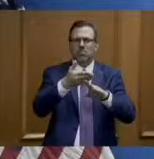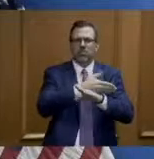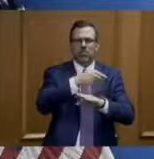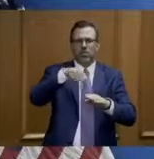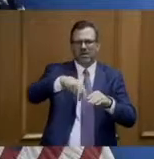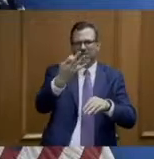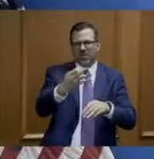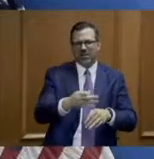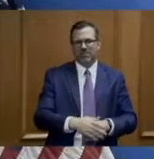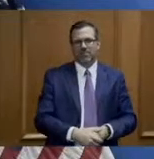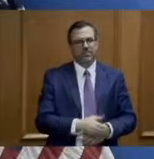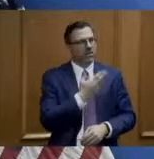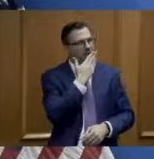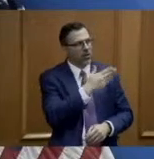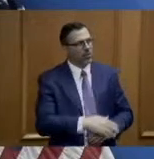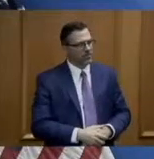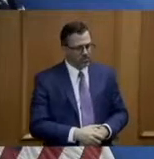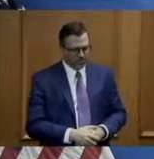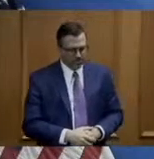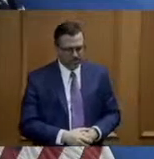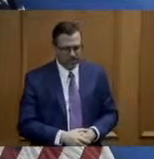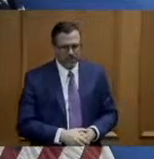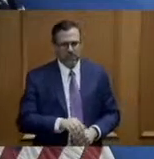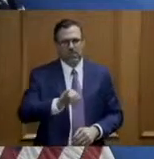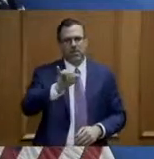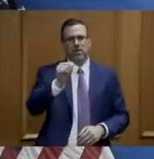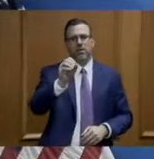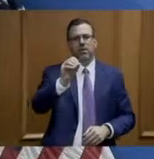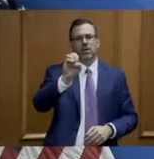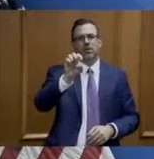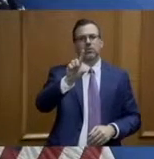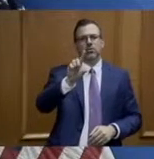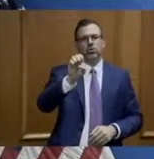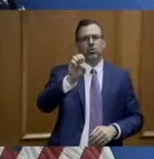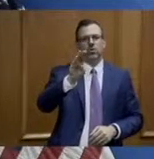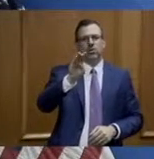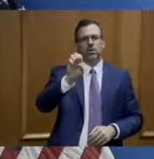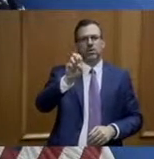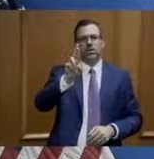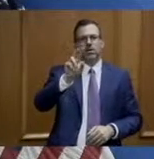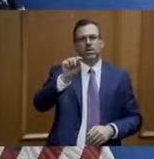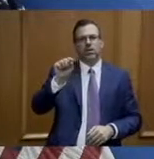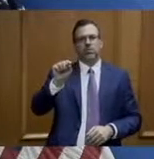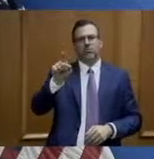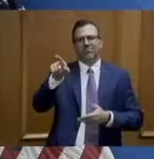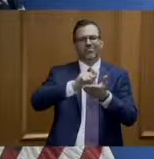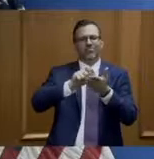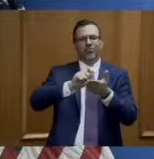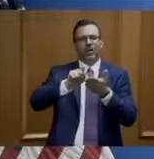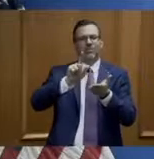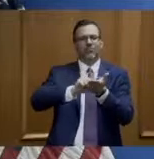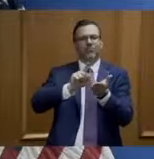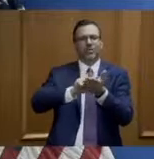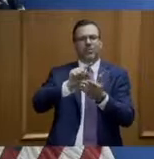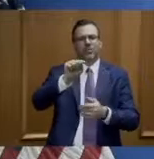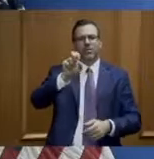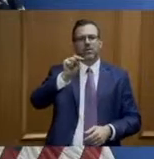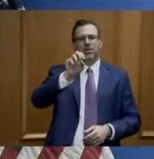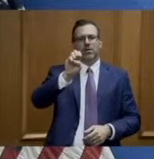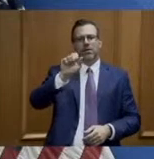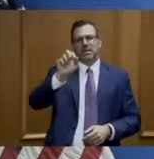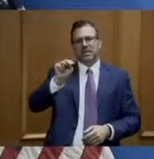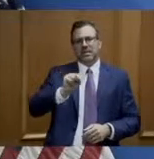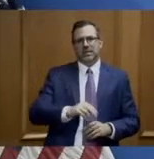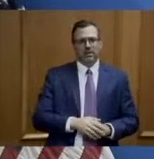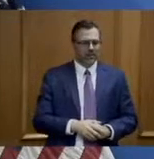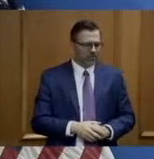Thank you. Thank you. Next, we'll go to Joel Ebert with the Tennessean. Joel, your line is open. Yeah, this might be